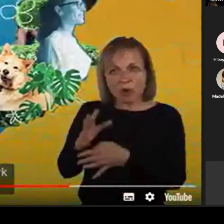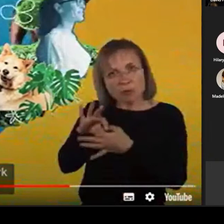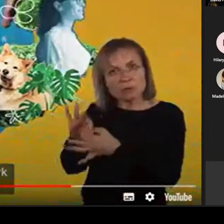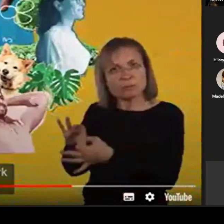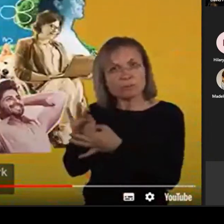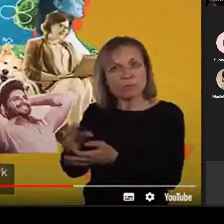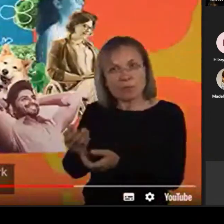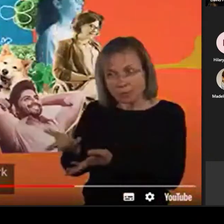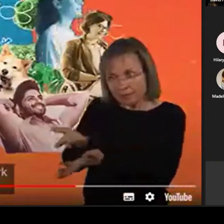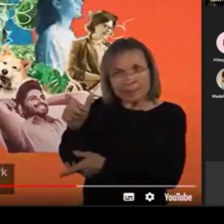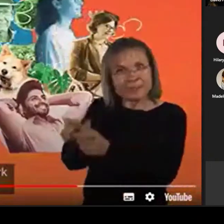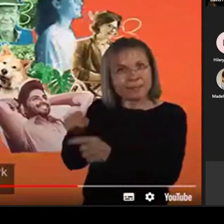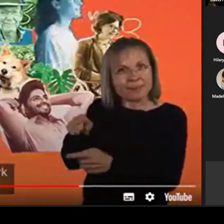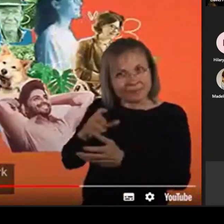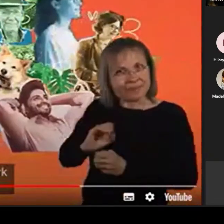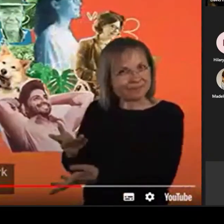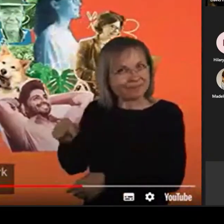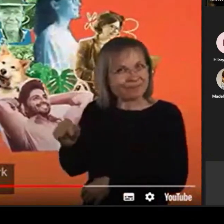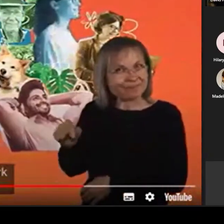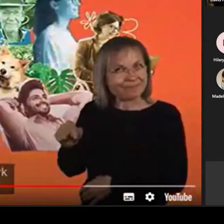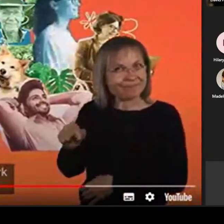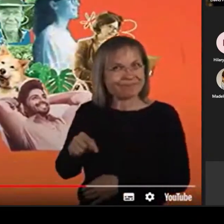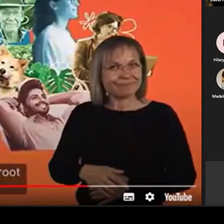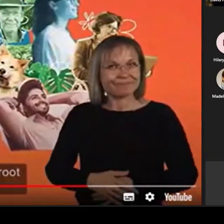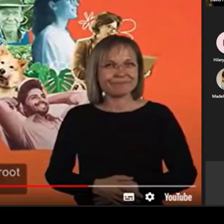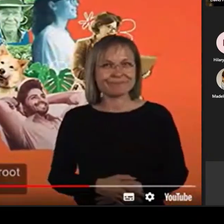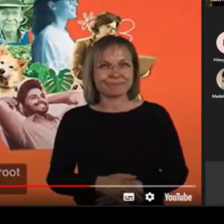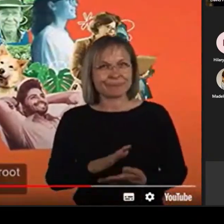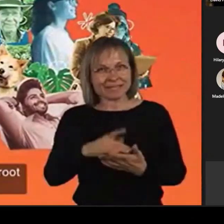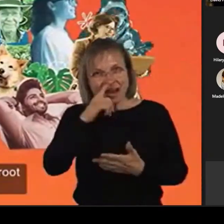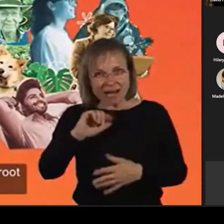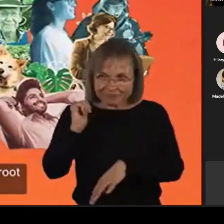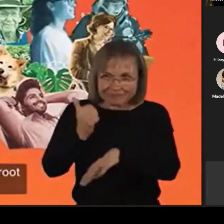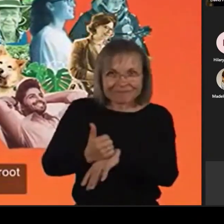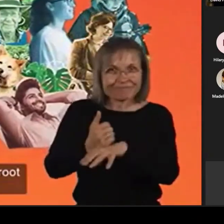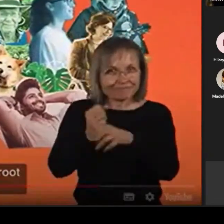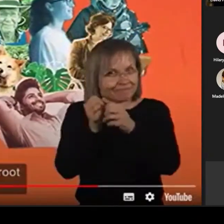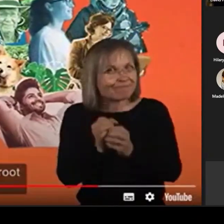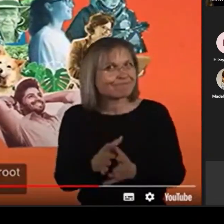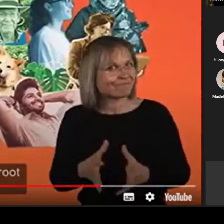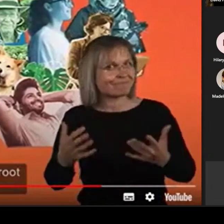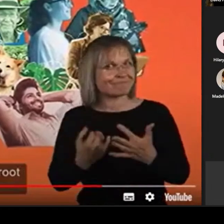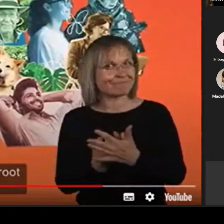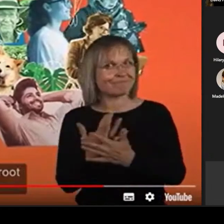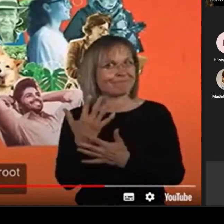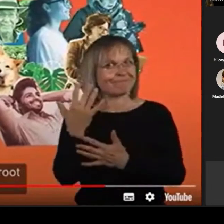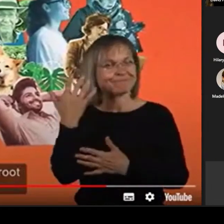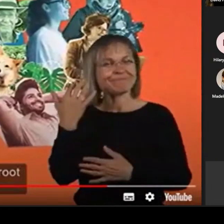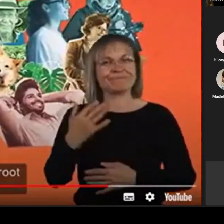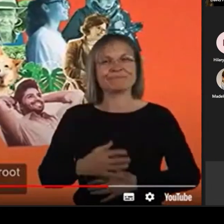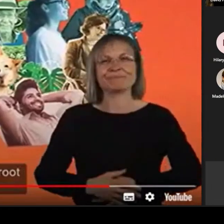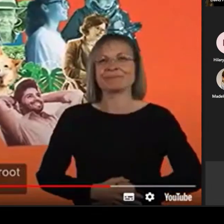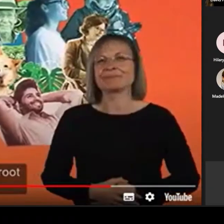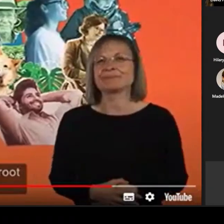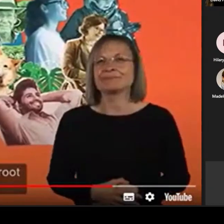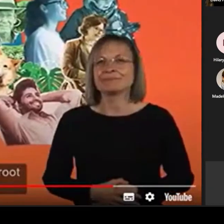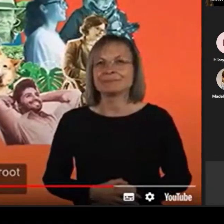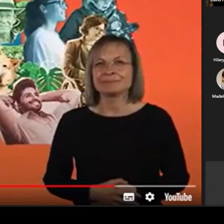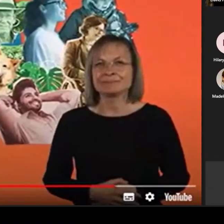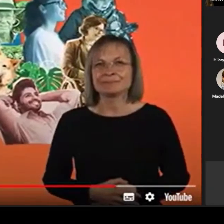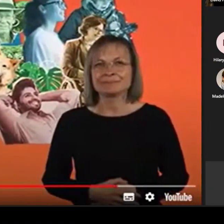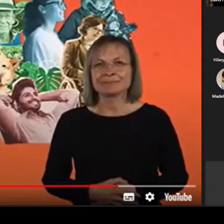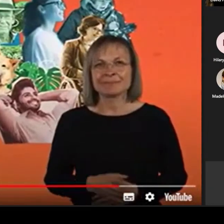local councils must work with the people they serve, so creative approaches can take root and begin to